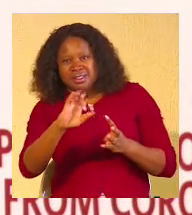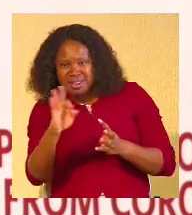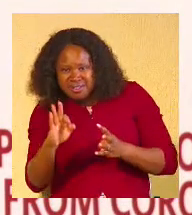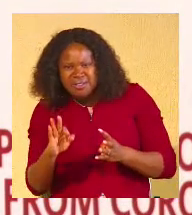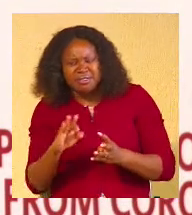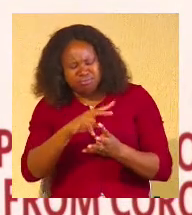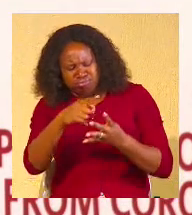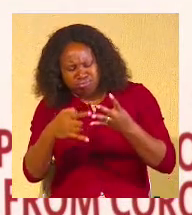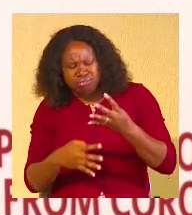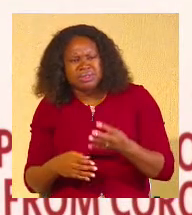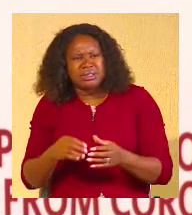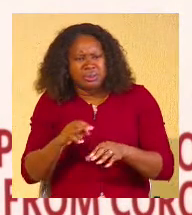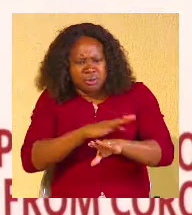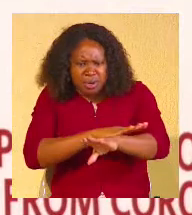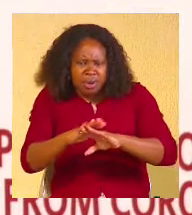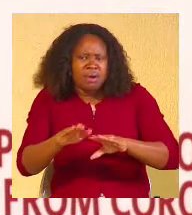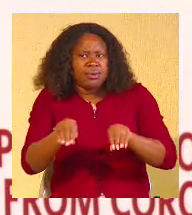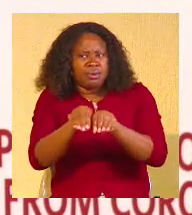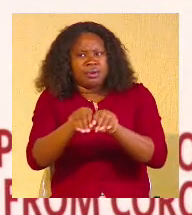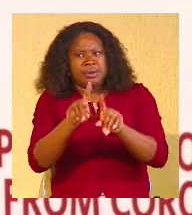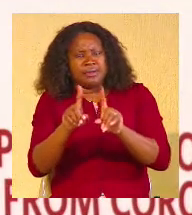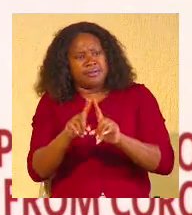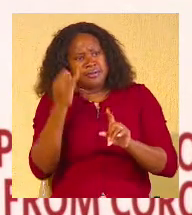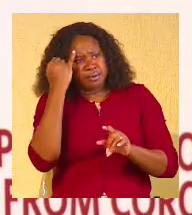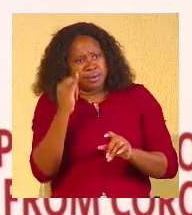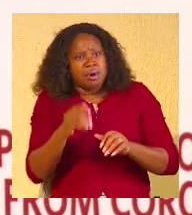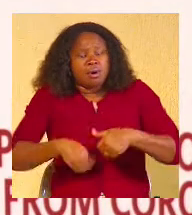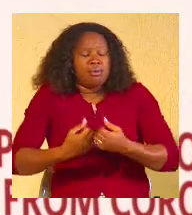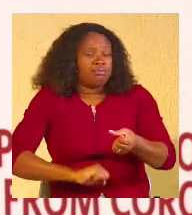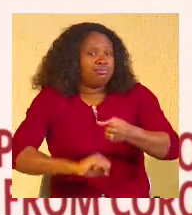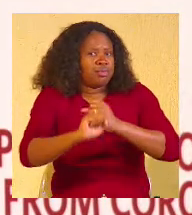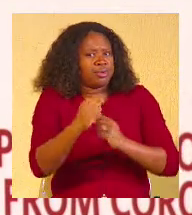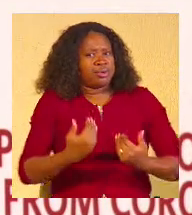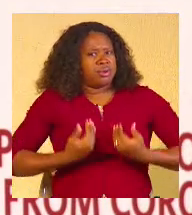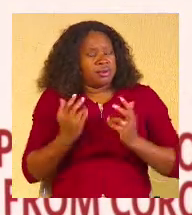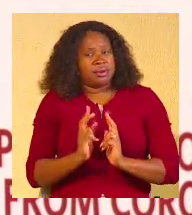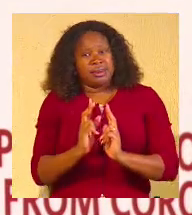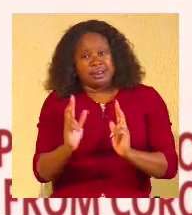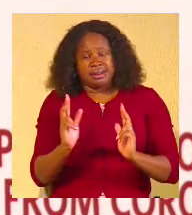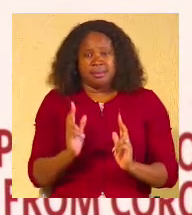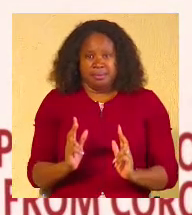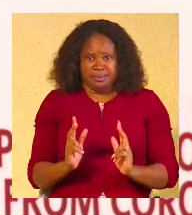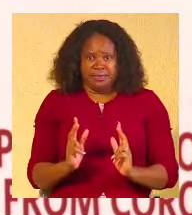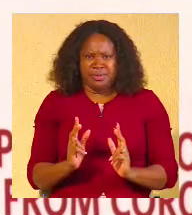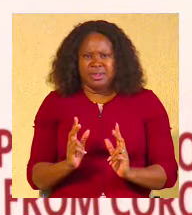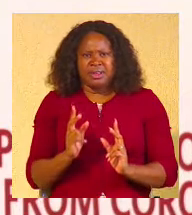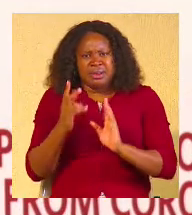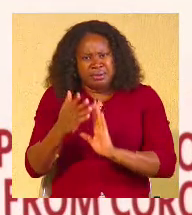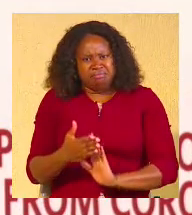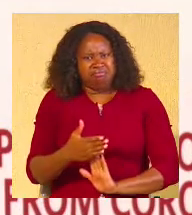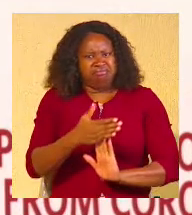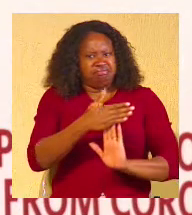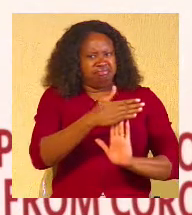modalities for rolling out an initiative to support young people's efforts to safely